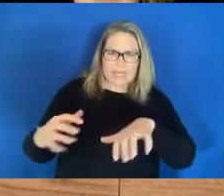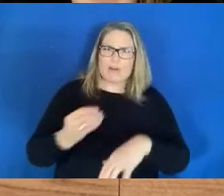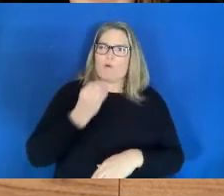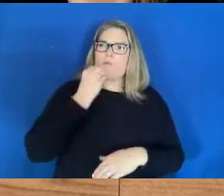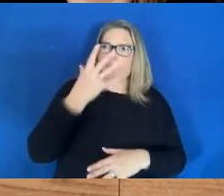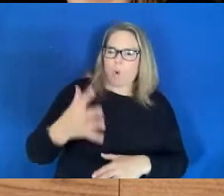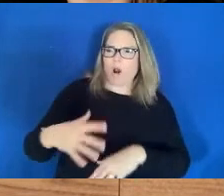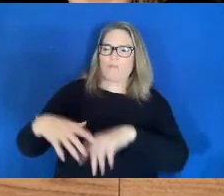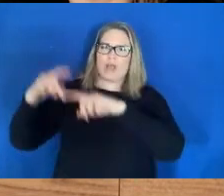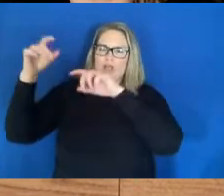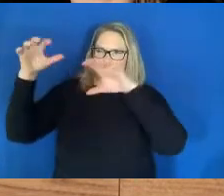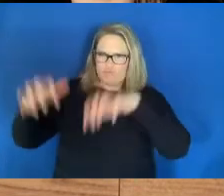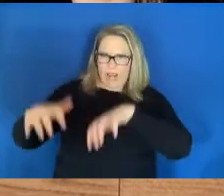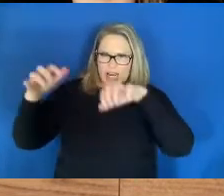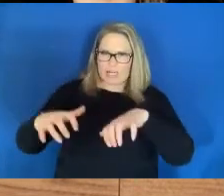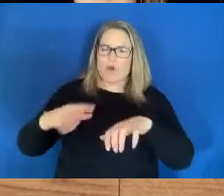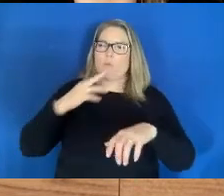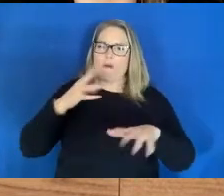levels quickly.